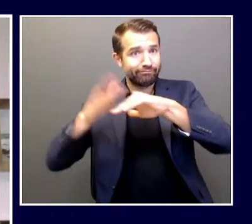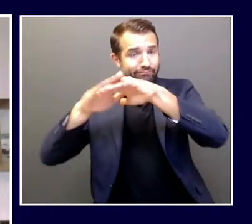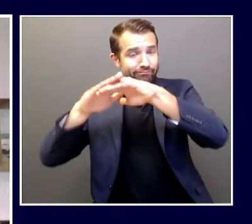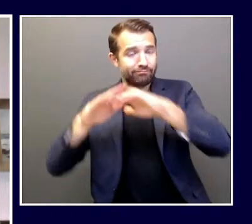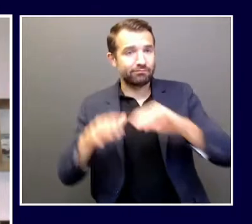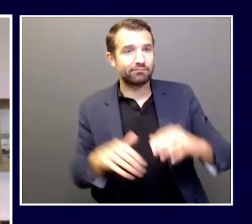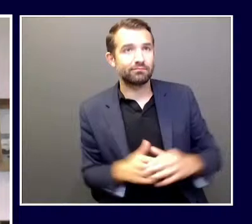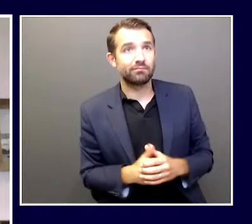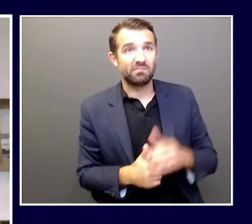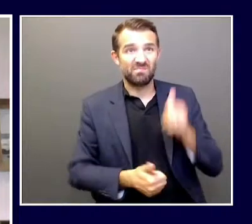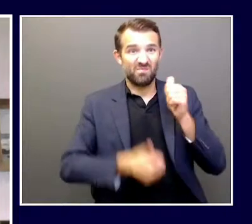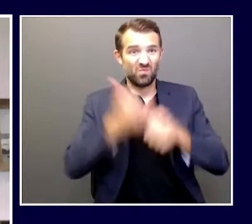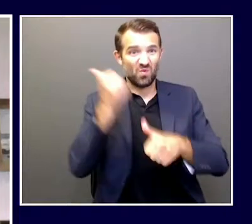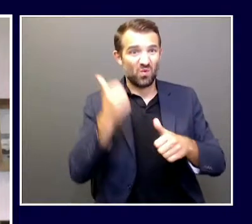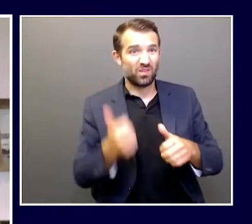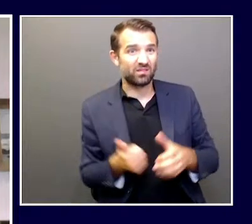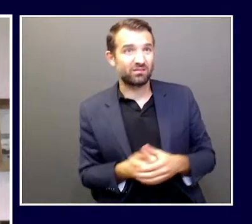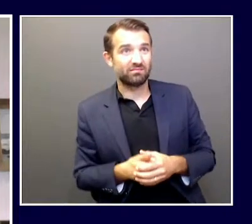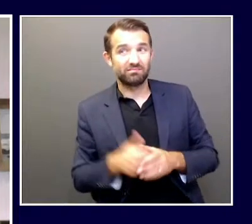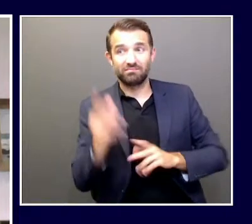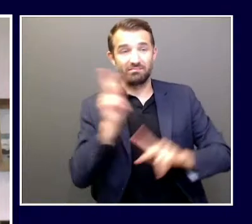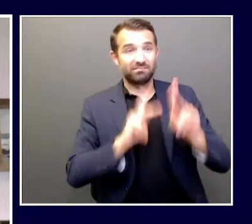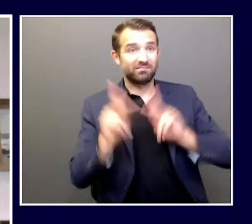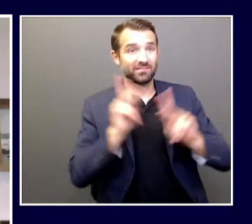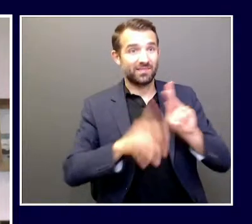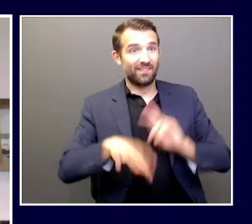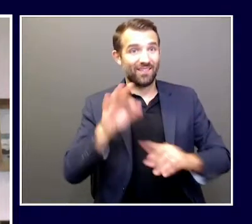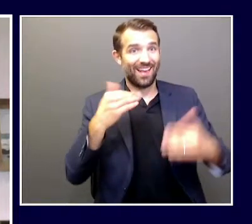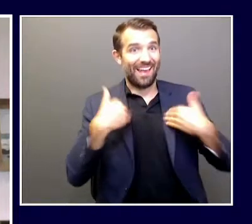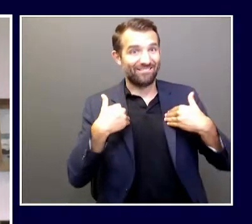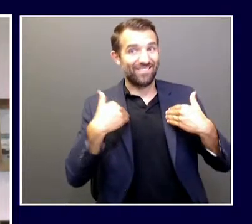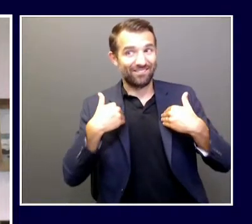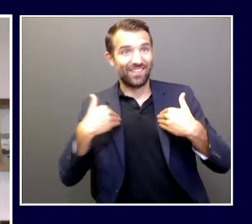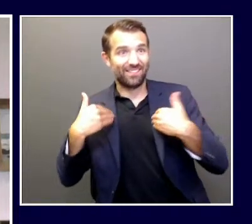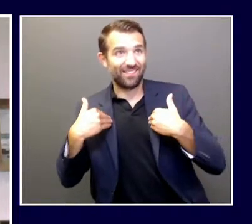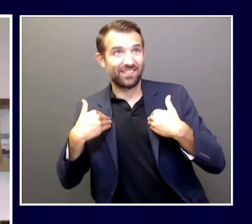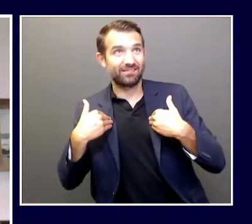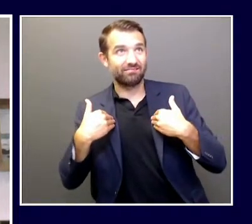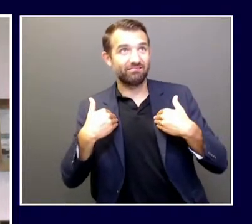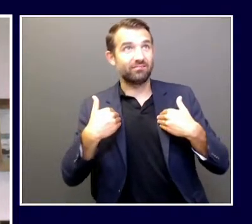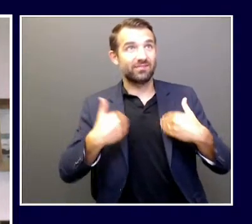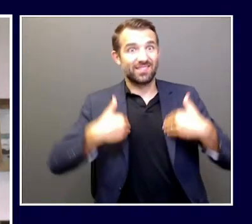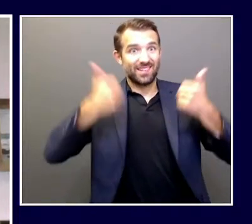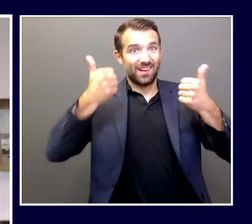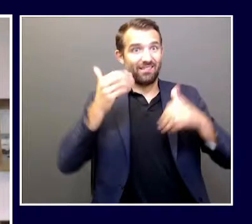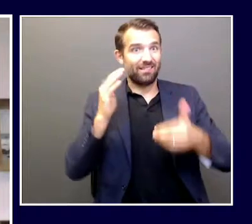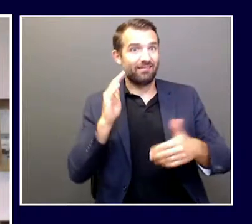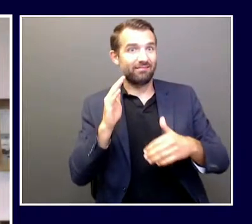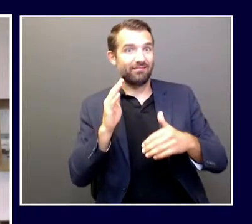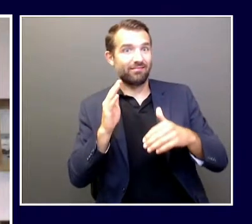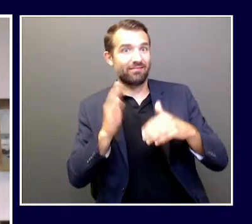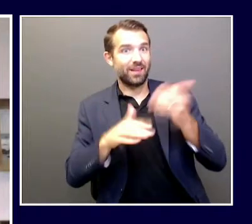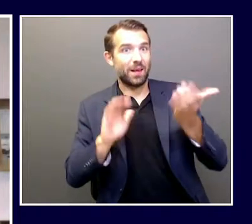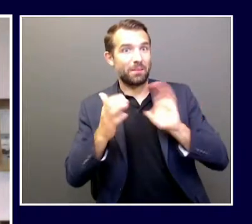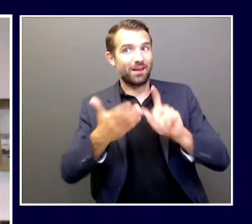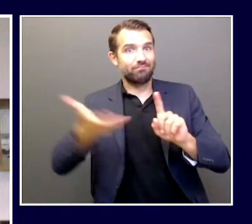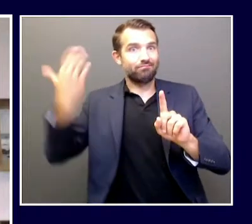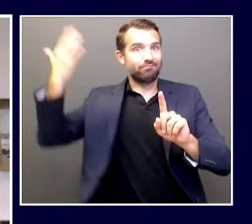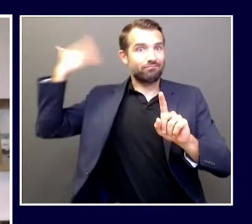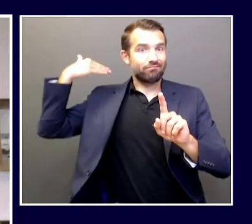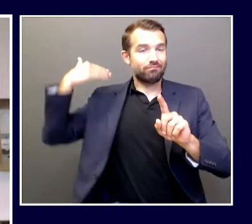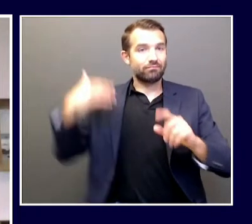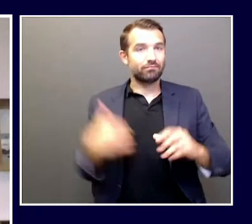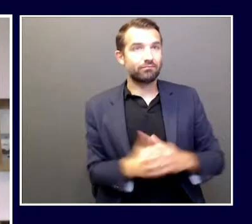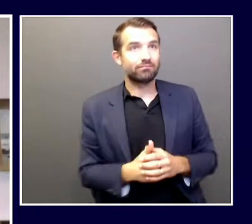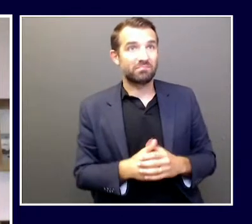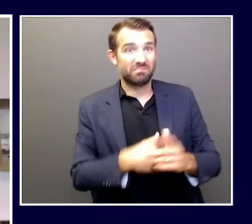unvaccinated. They are largely among younger individuals, younger Mainers, and they're largely from rural Mainers who are then